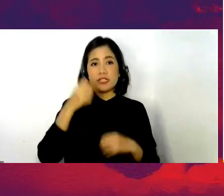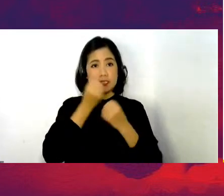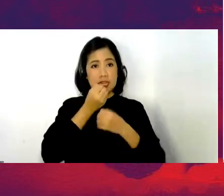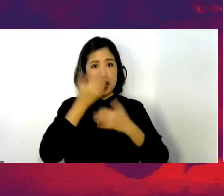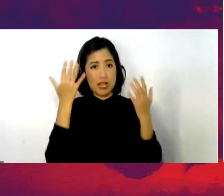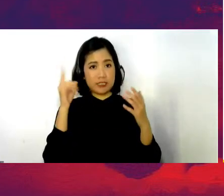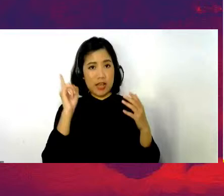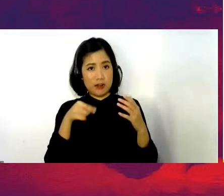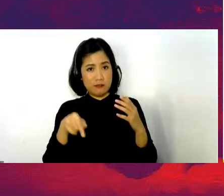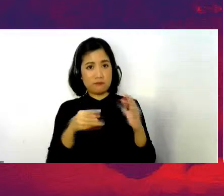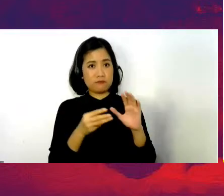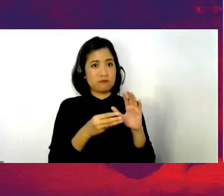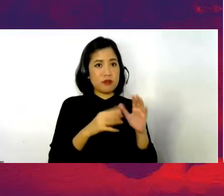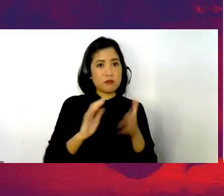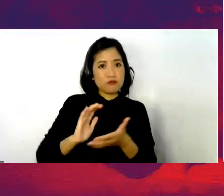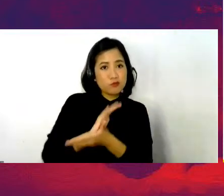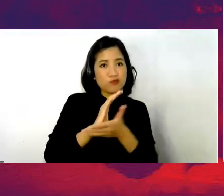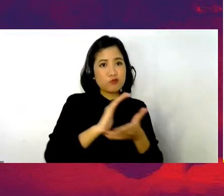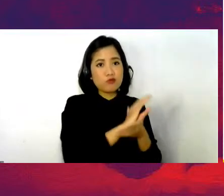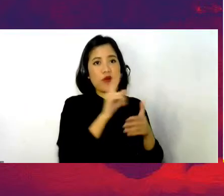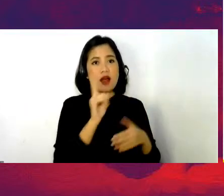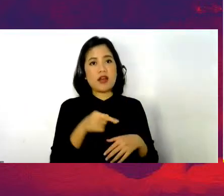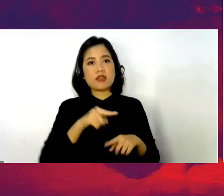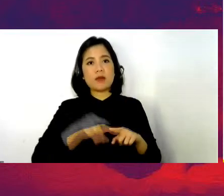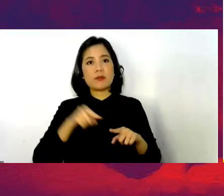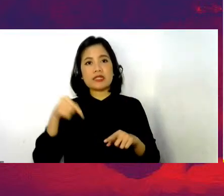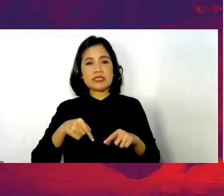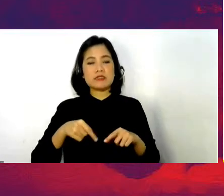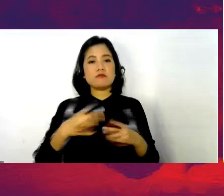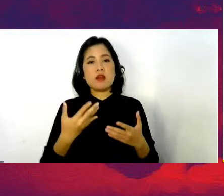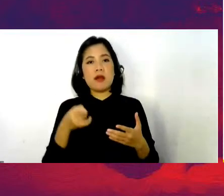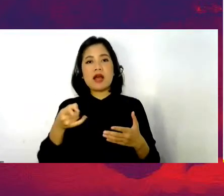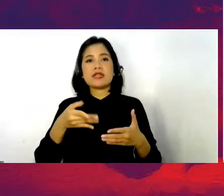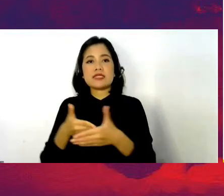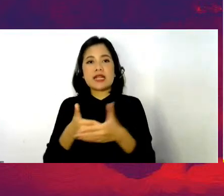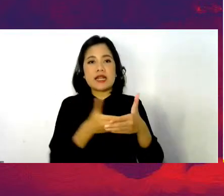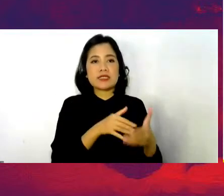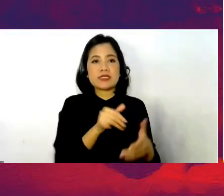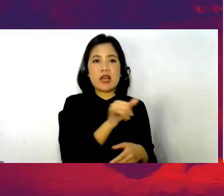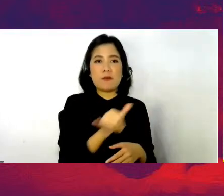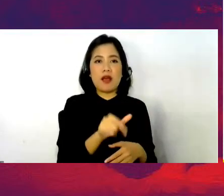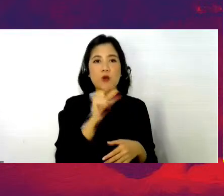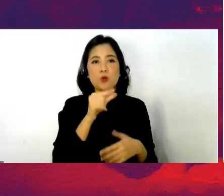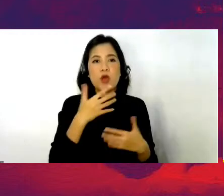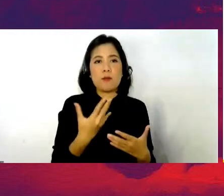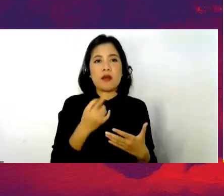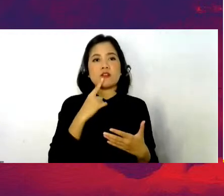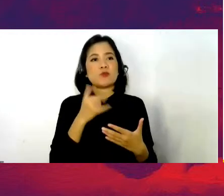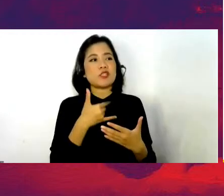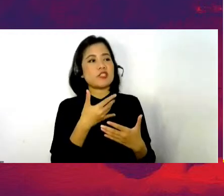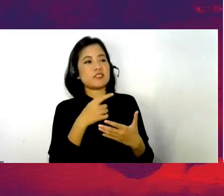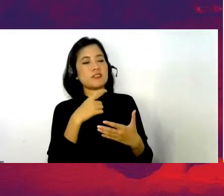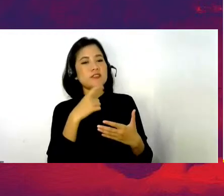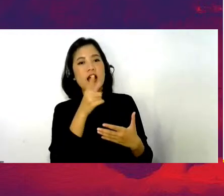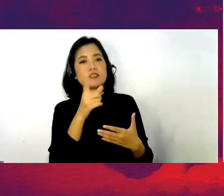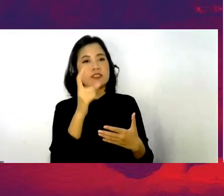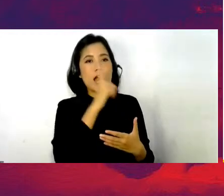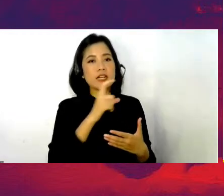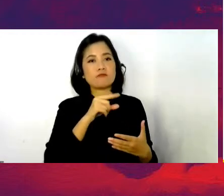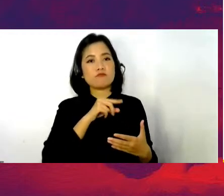of opportunities, but also at the same time this is going to be a challenge. Are we going to be able to take advantage of our opportunities in